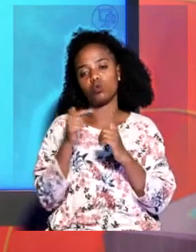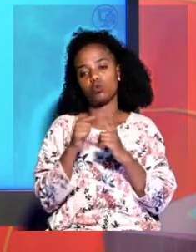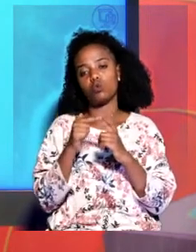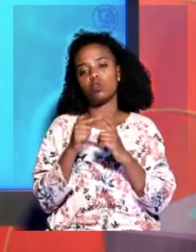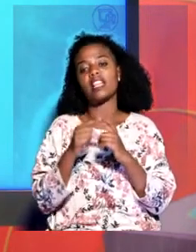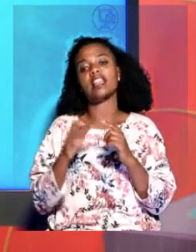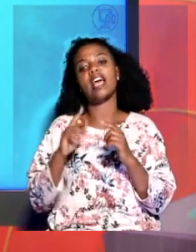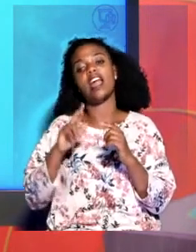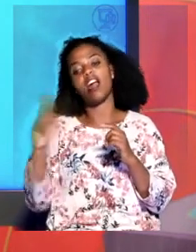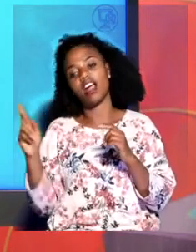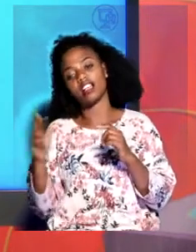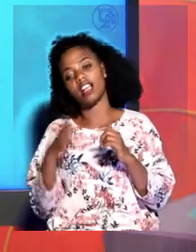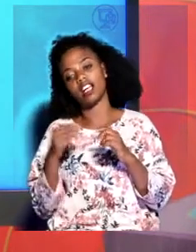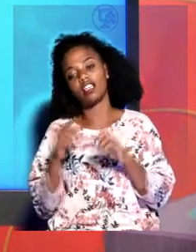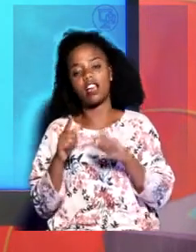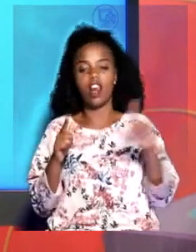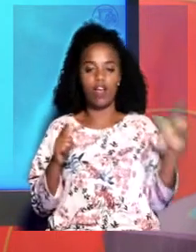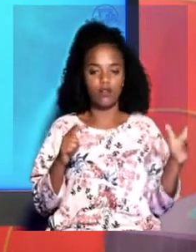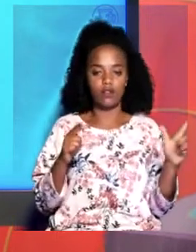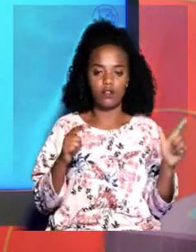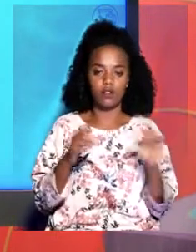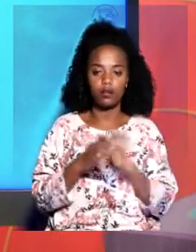So